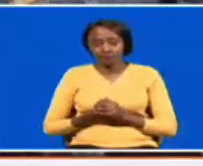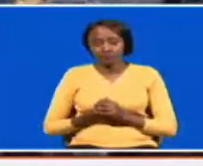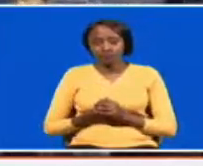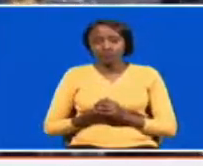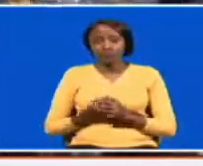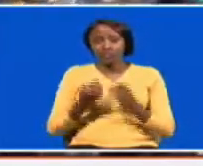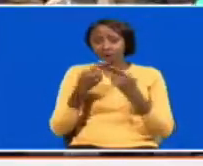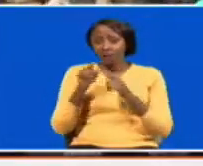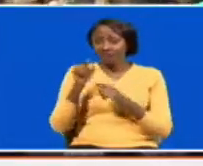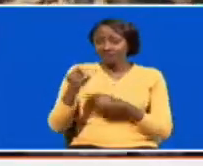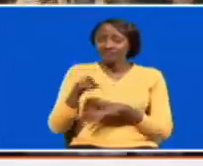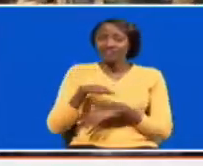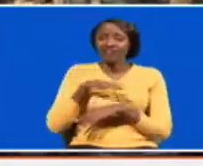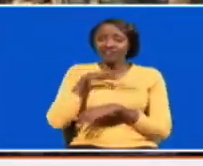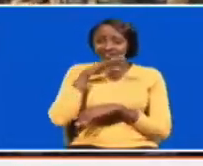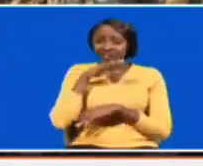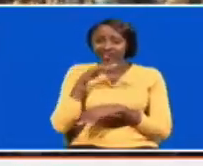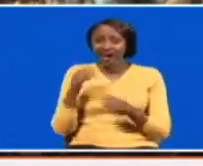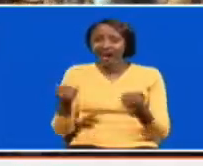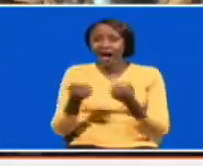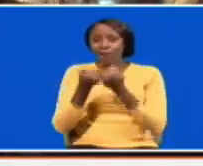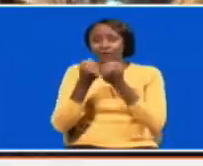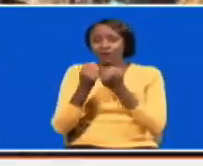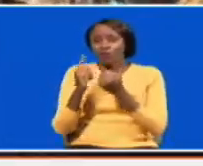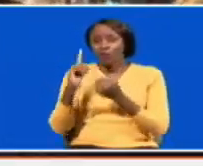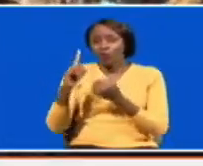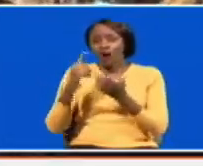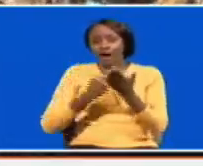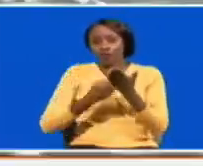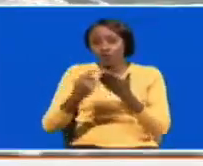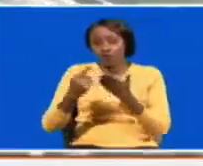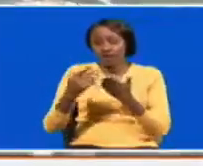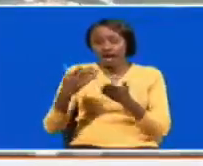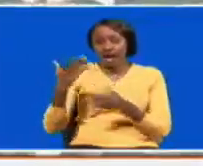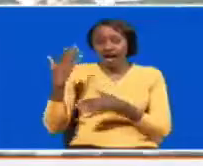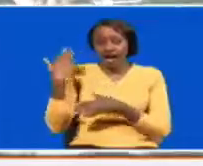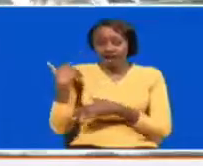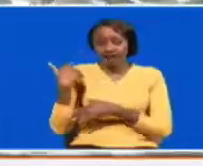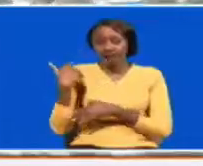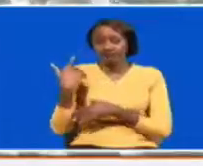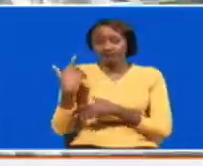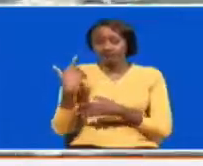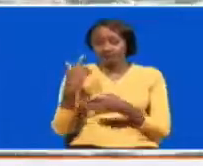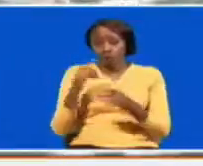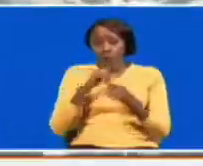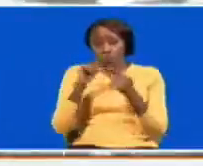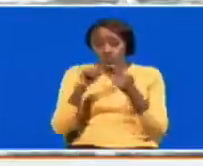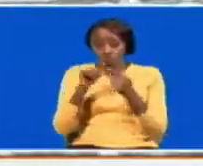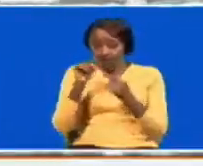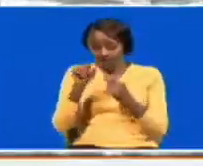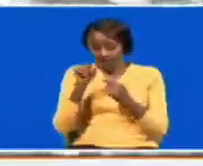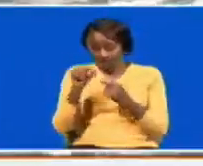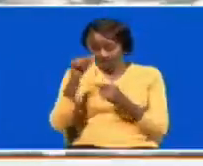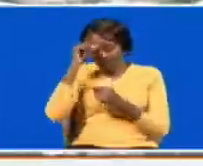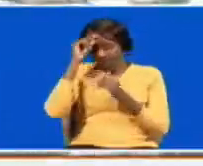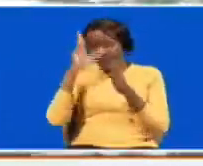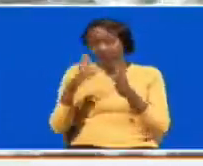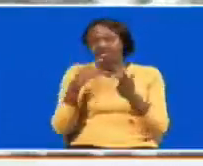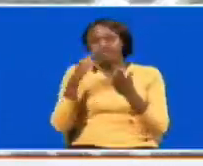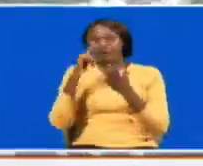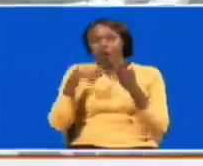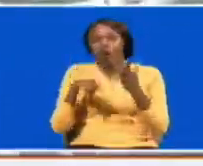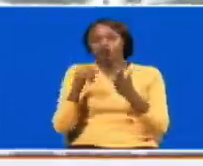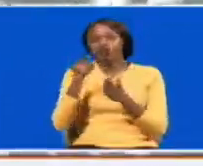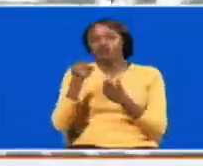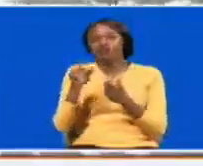The deaths are coming barely a week after Kisumu Governor Professor Anyang' Nyong'o commenced the distribution of fingerling to the previously